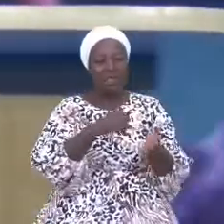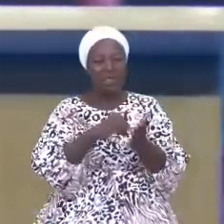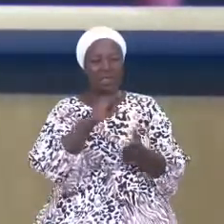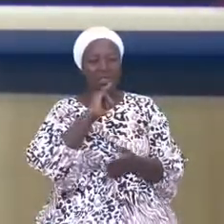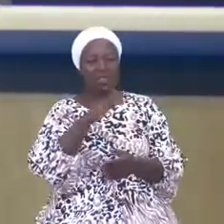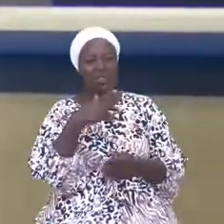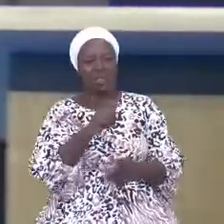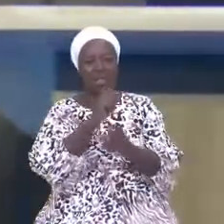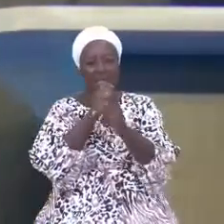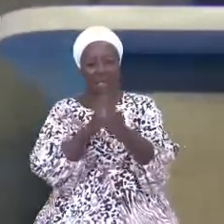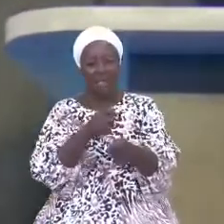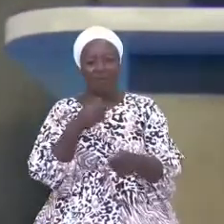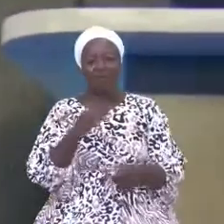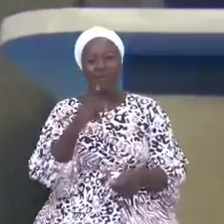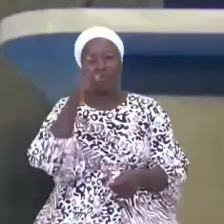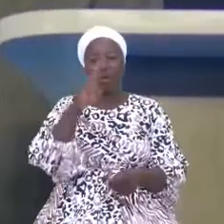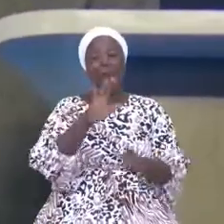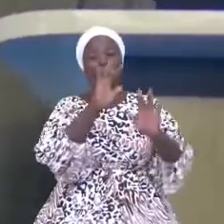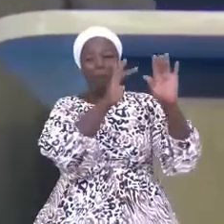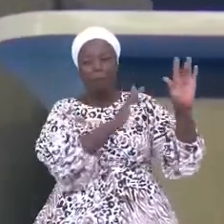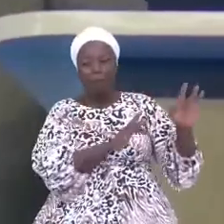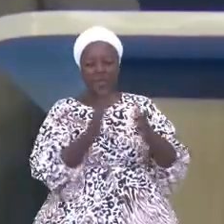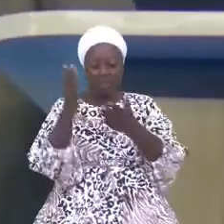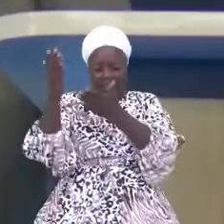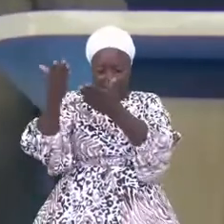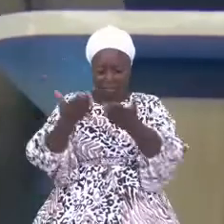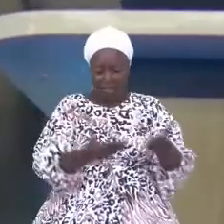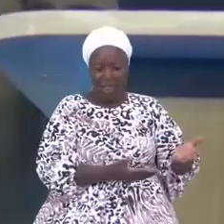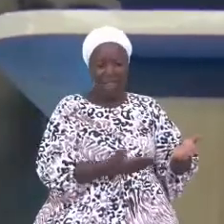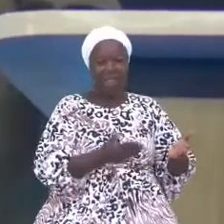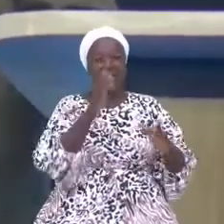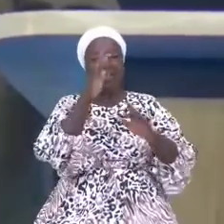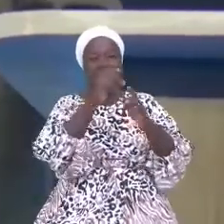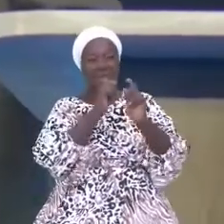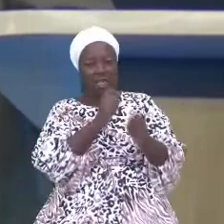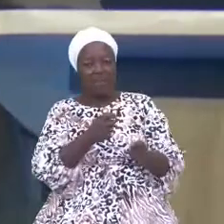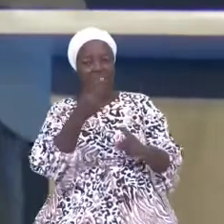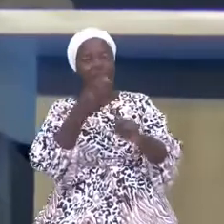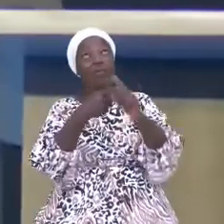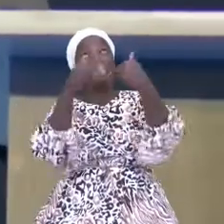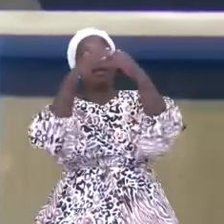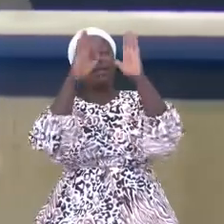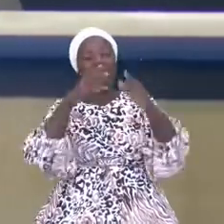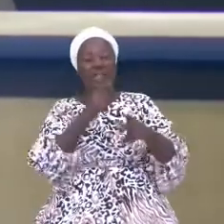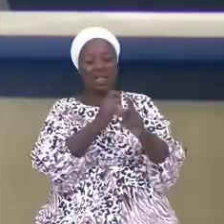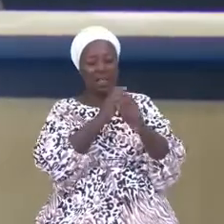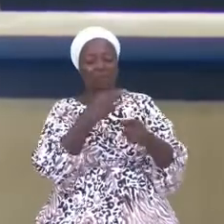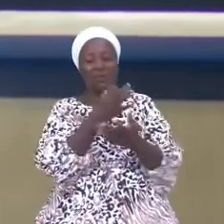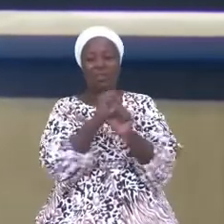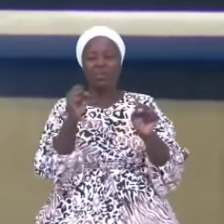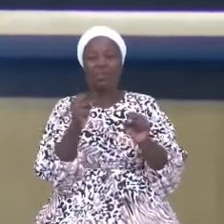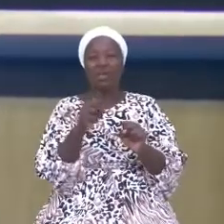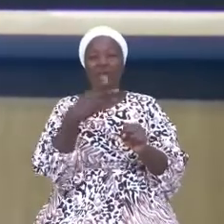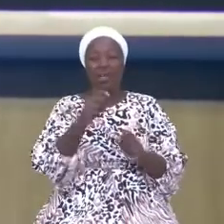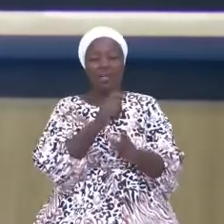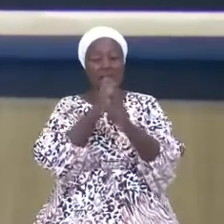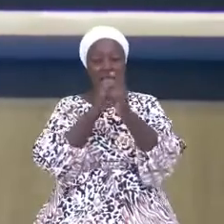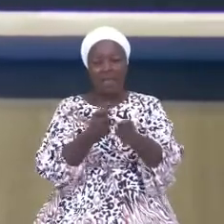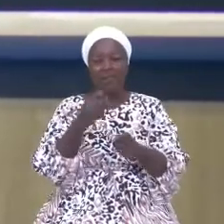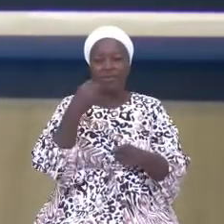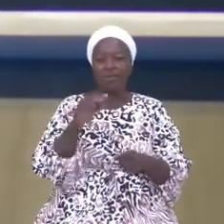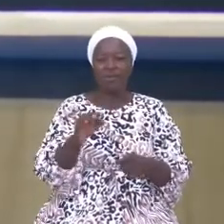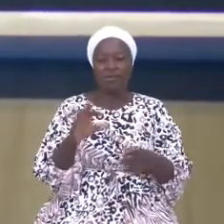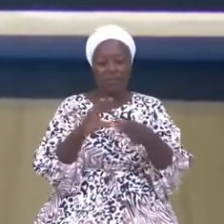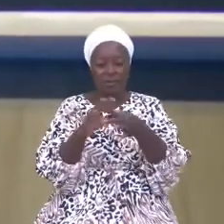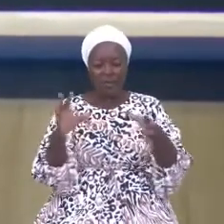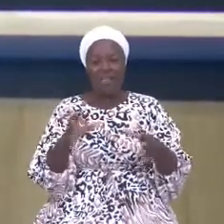gift of God. Mercy, bringing gift from heaven. The gift of salvation. The gift of